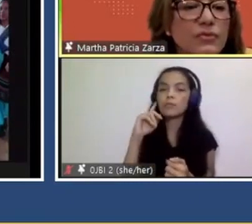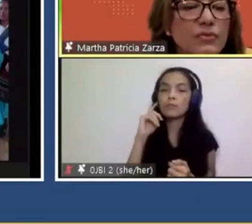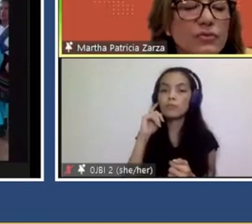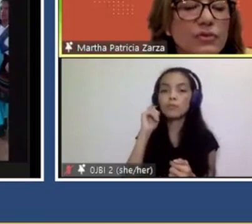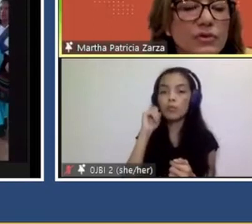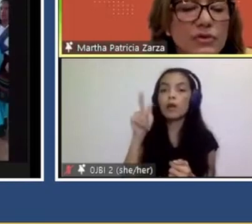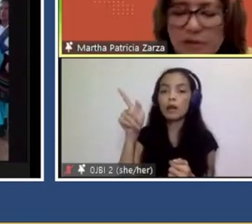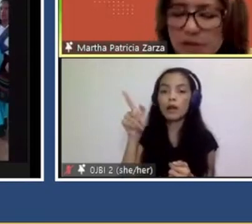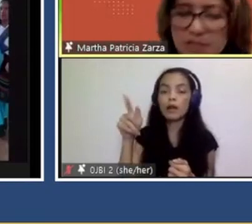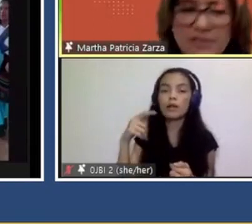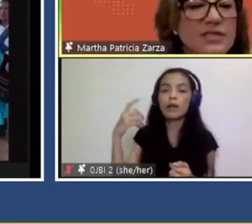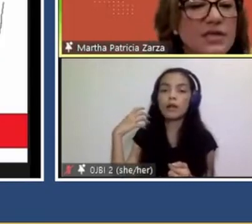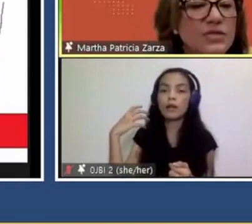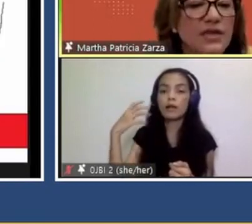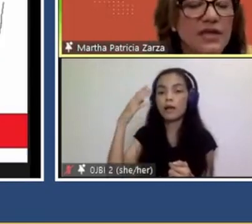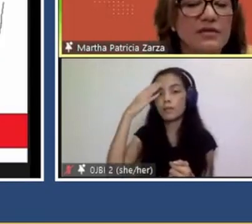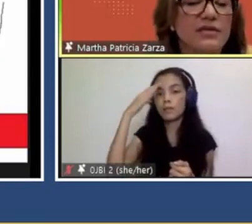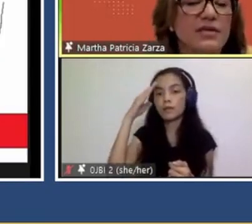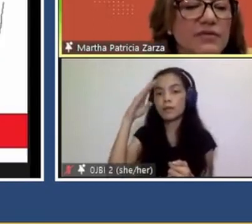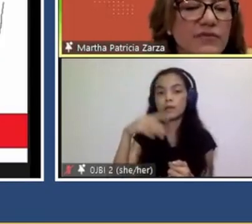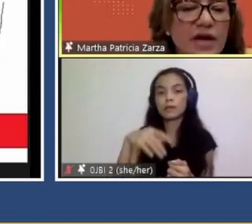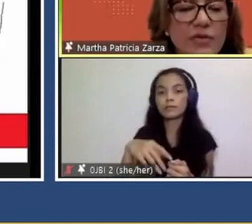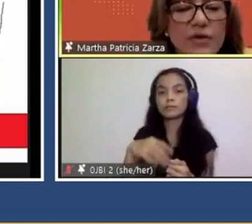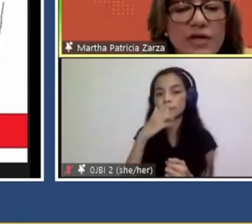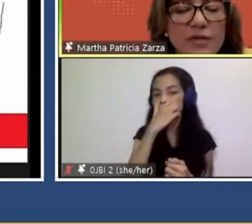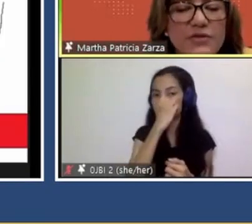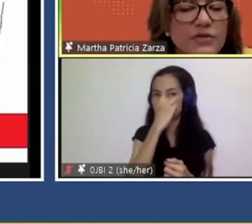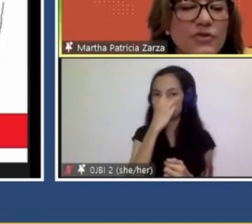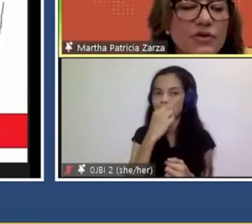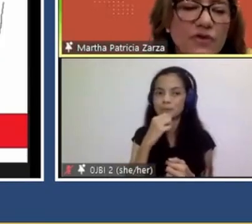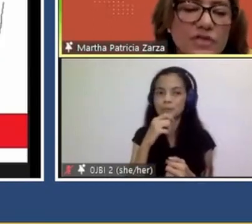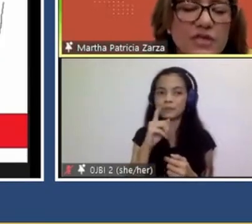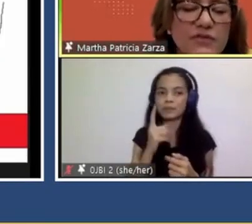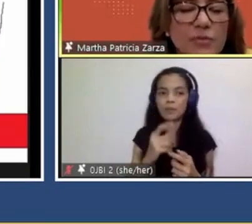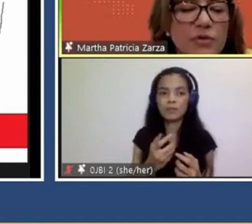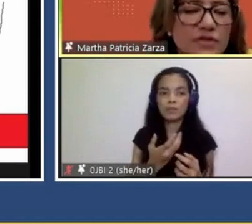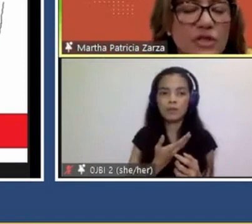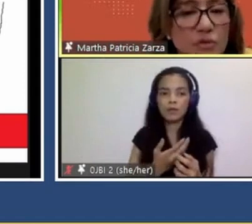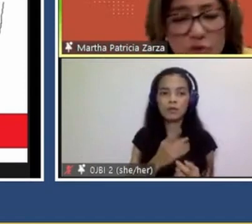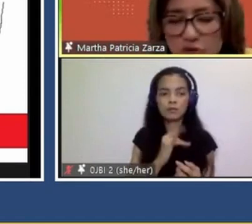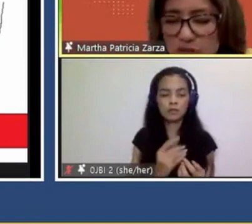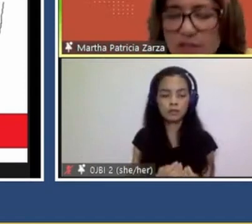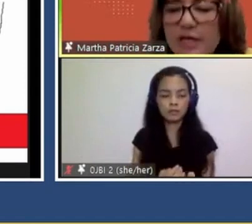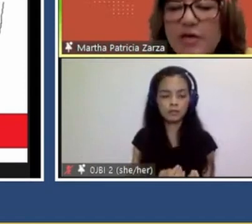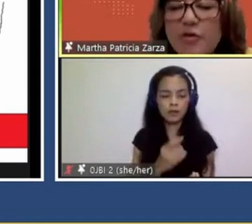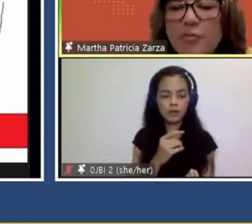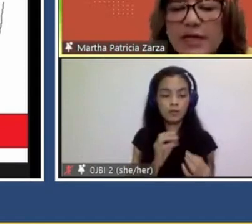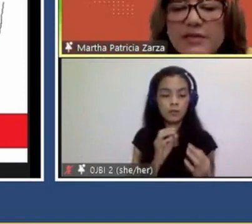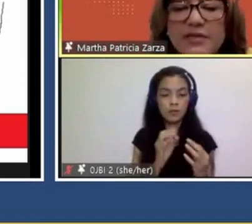order to, as we said here, the fire door enables control of oxygen for a more efficient